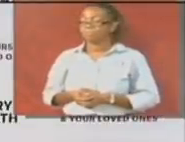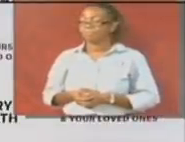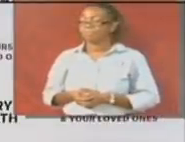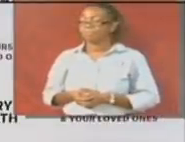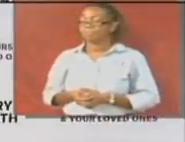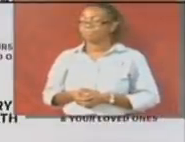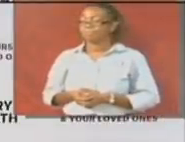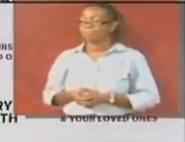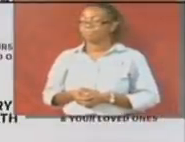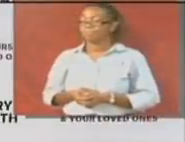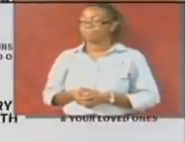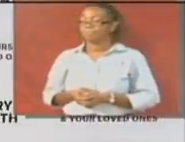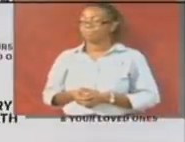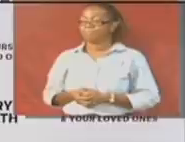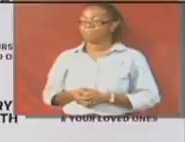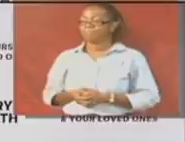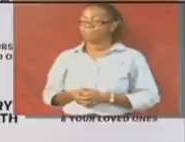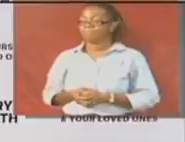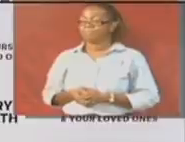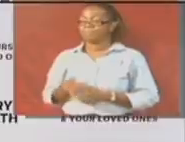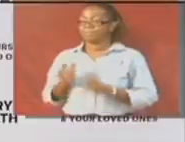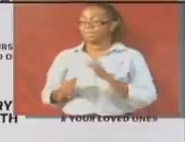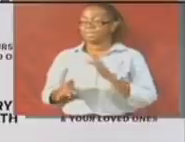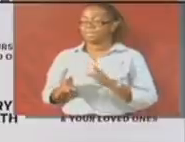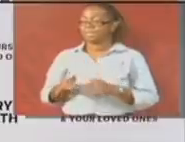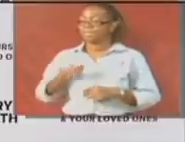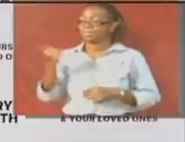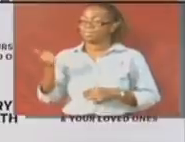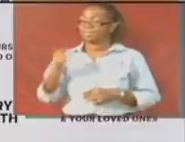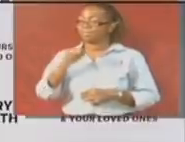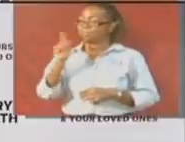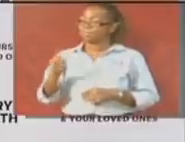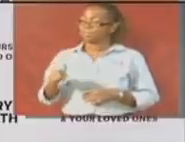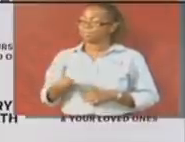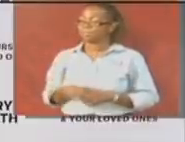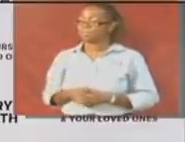Hines. We quickly go to I-95.5.